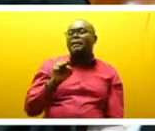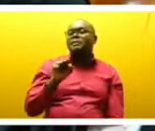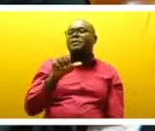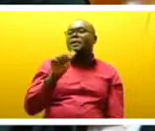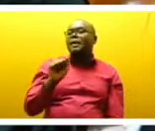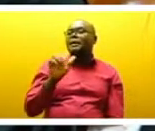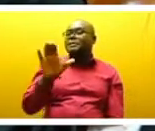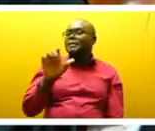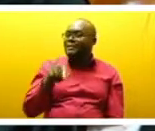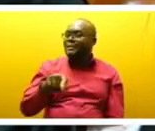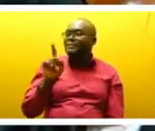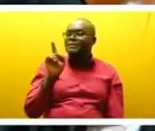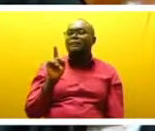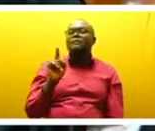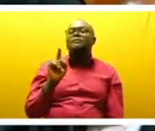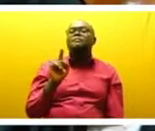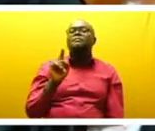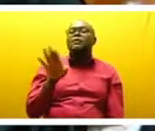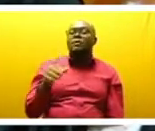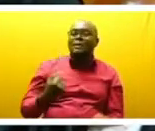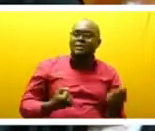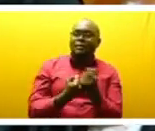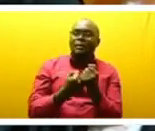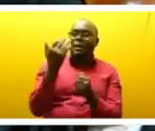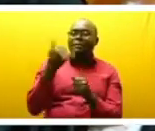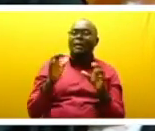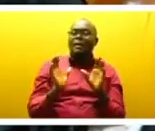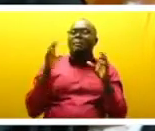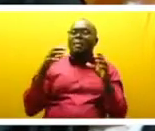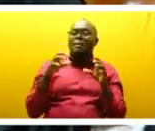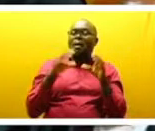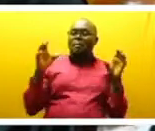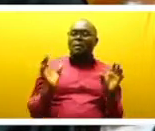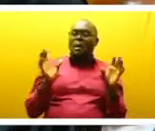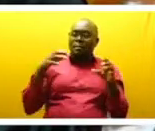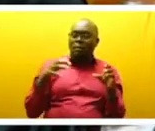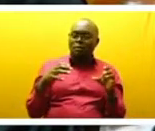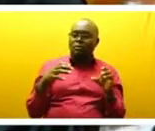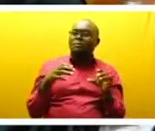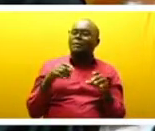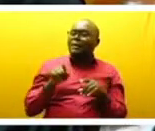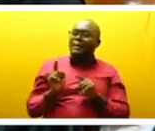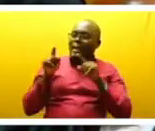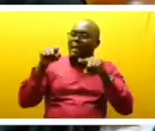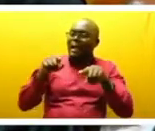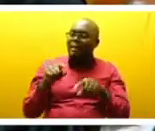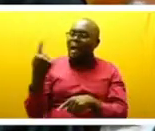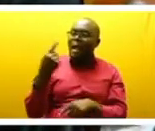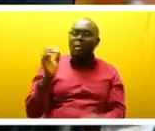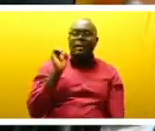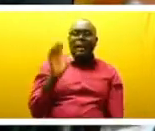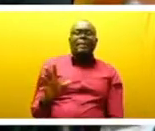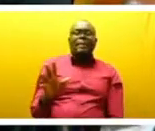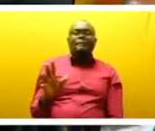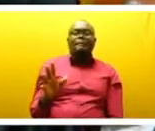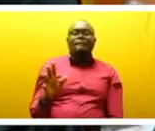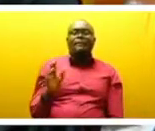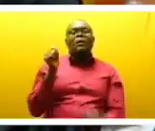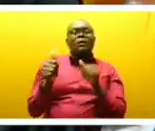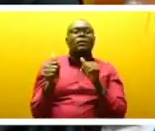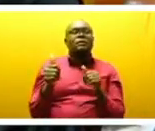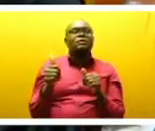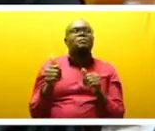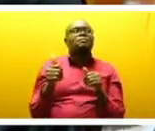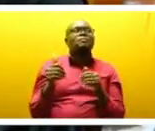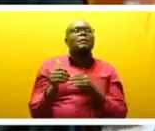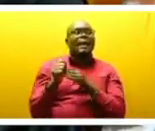were co-opted by the bigger body. They were not there on their own account, which has led to them